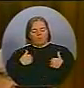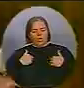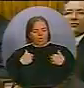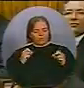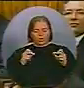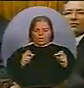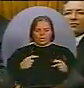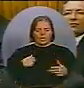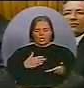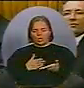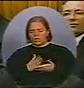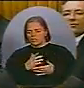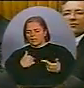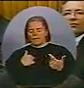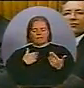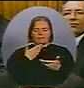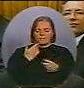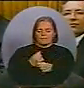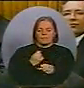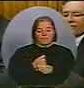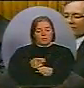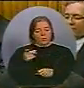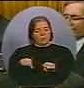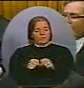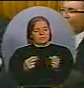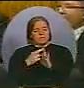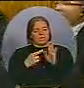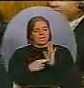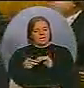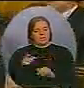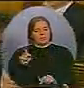for breaking the rules. He's the one that should stand and explain that.